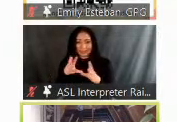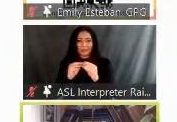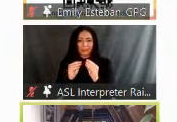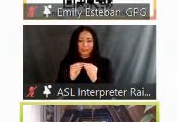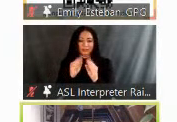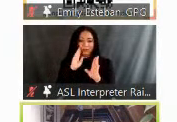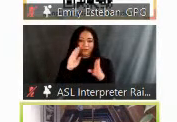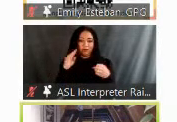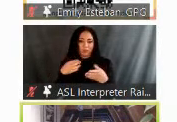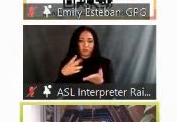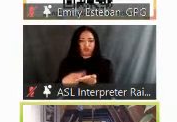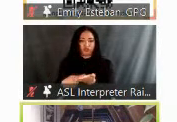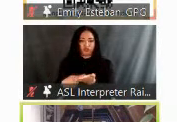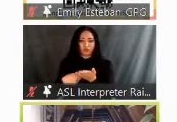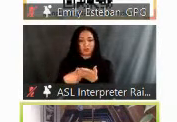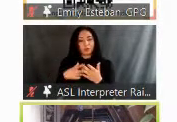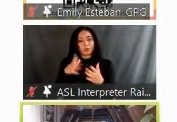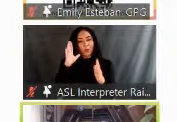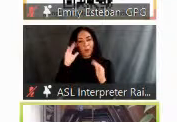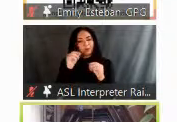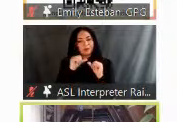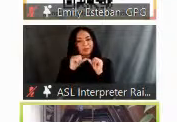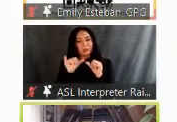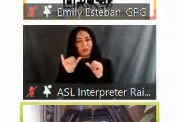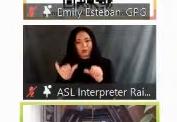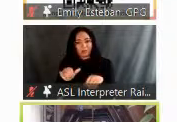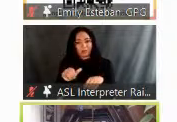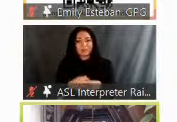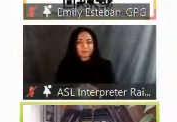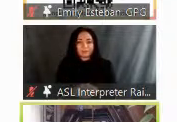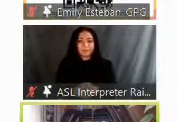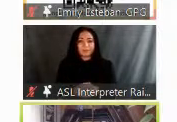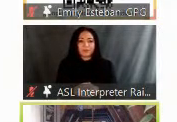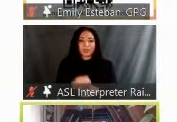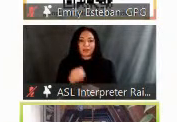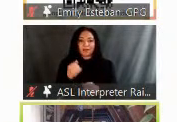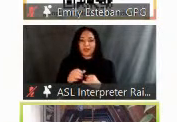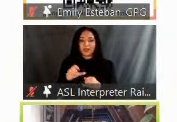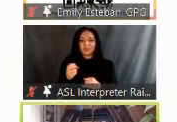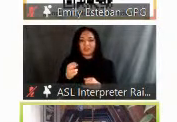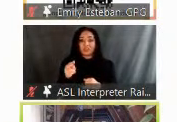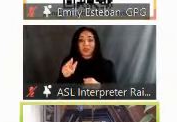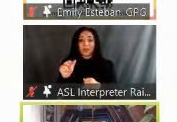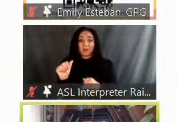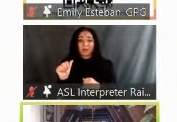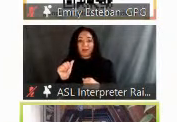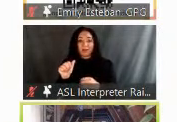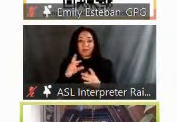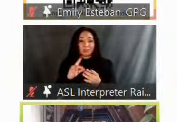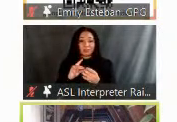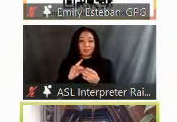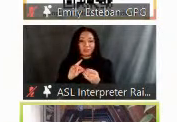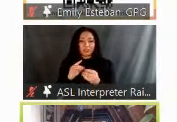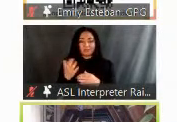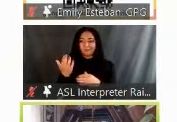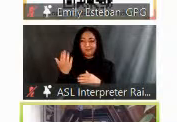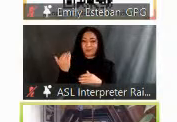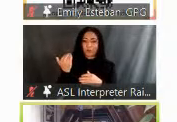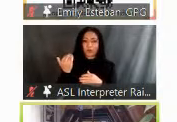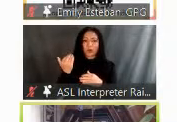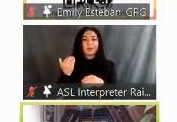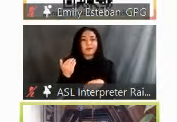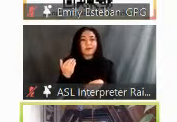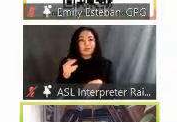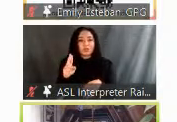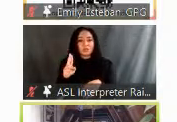hope to continue to use that strategy. Finally, as Shanna mentioned earlier at the start of our meeting, DPG will